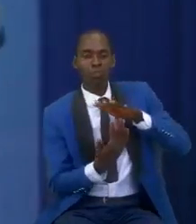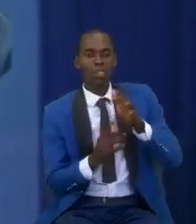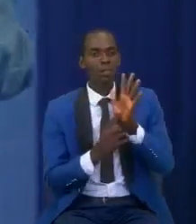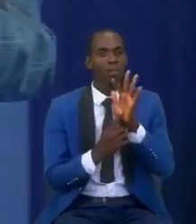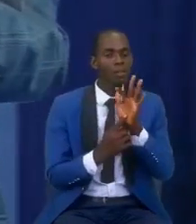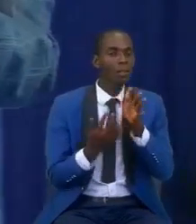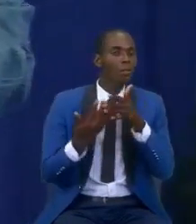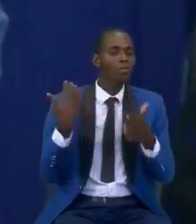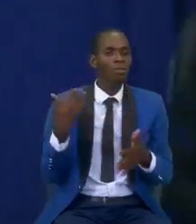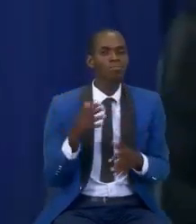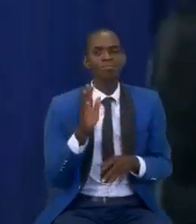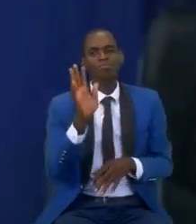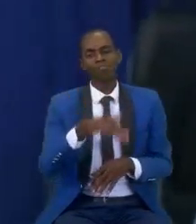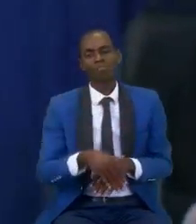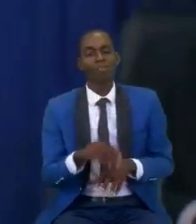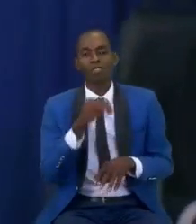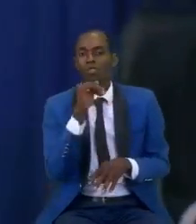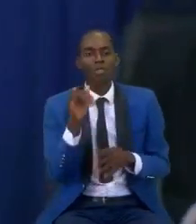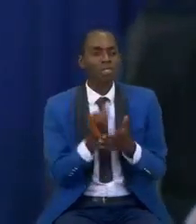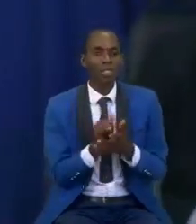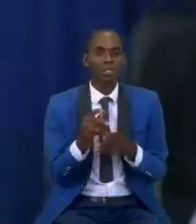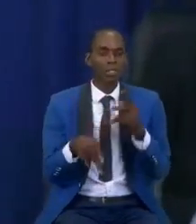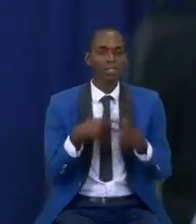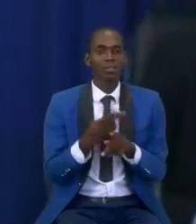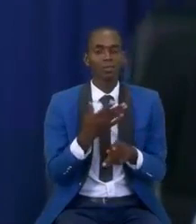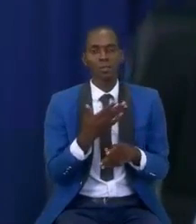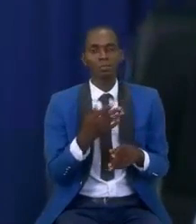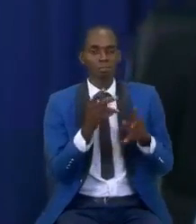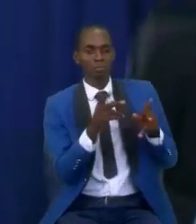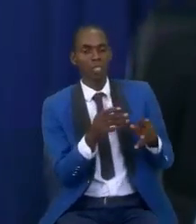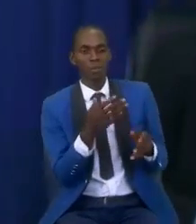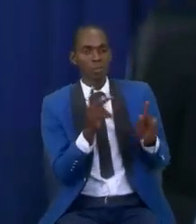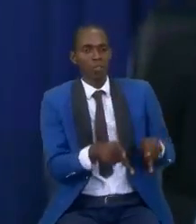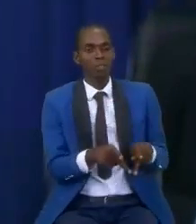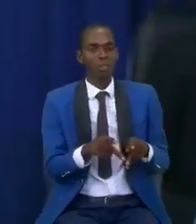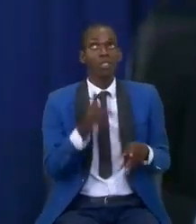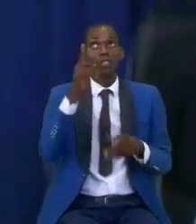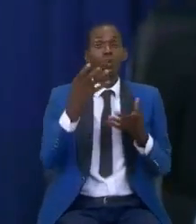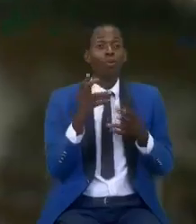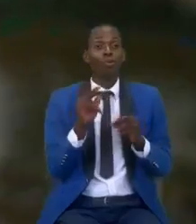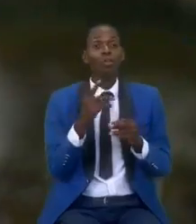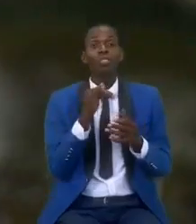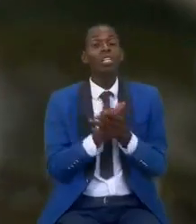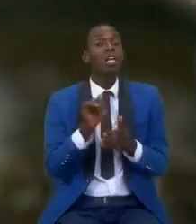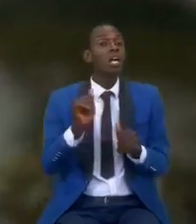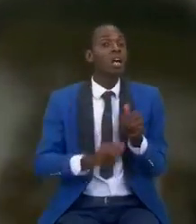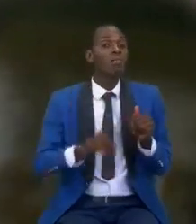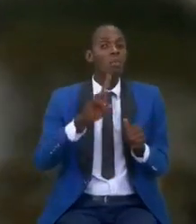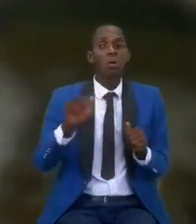television, everyone, as we look tonight, salvation will come from the Lord in Jesus' name.